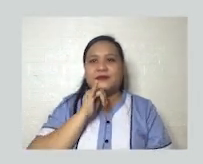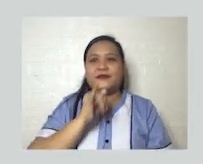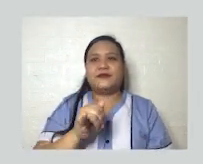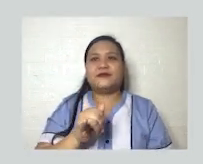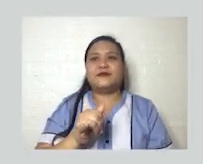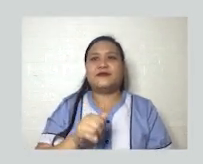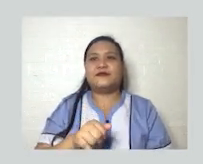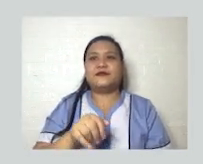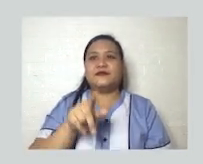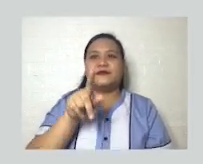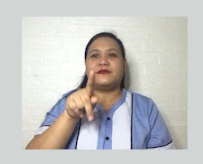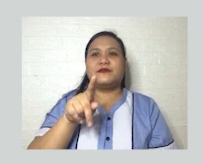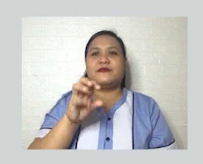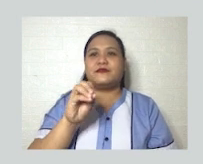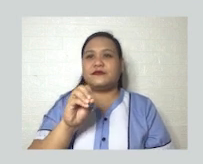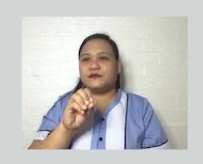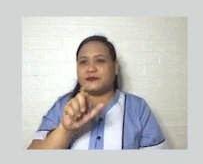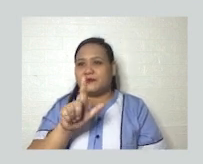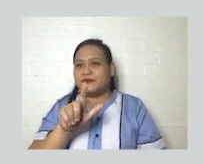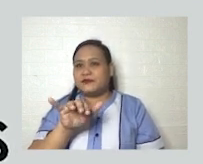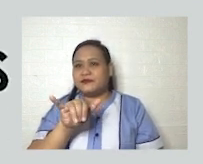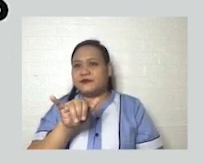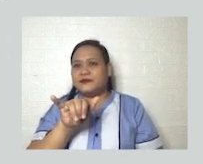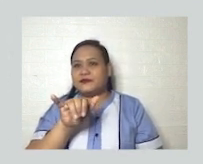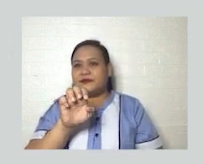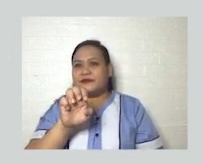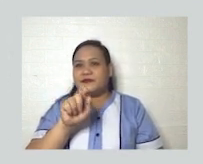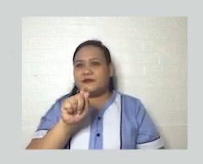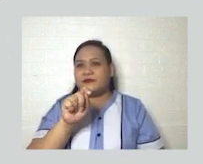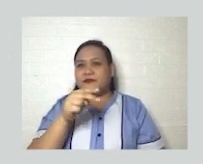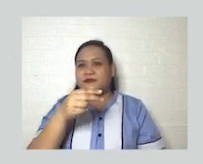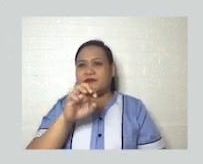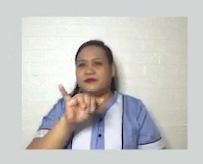Yes, the answer is polyethylene bags.